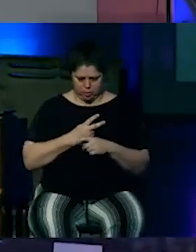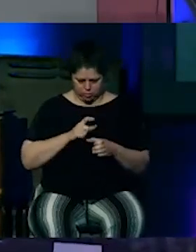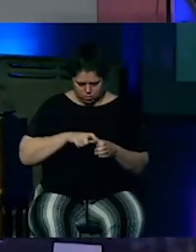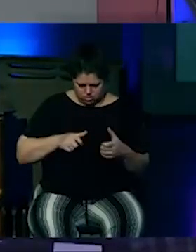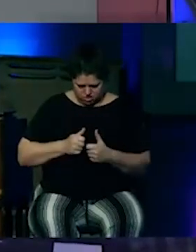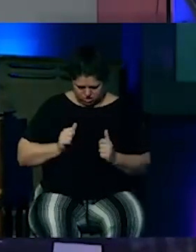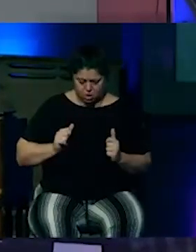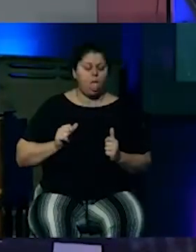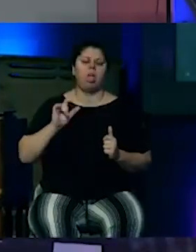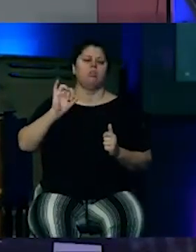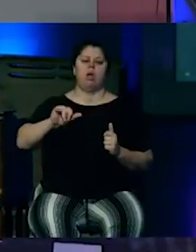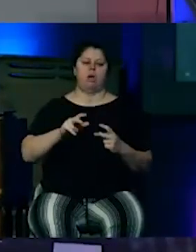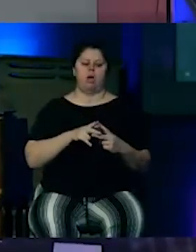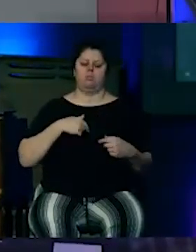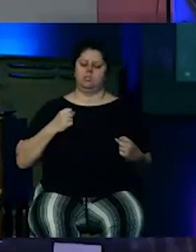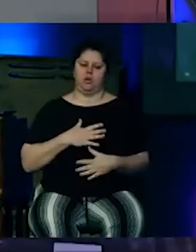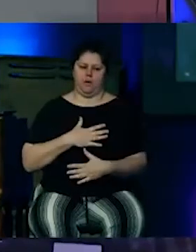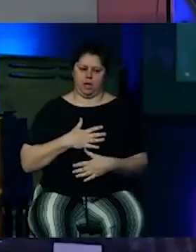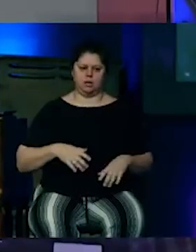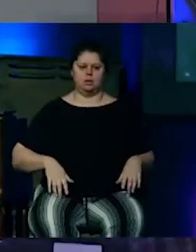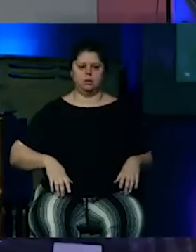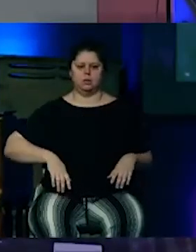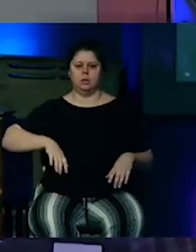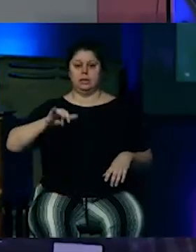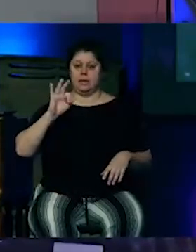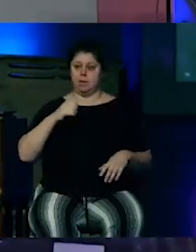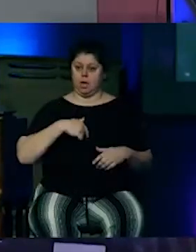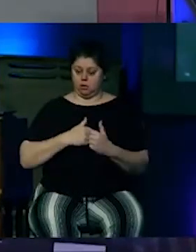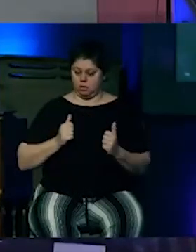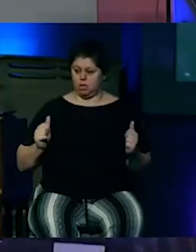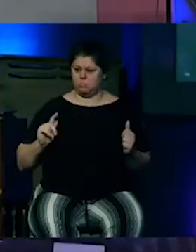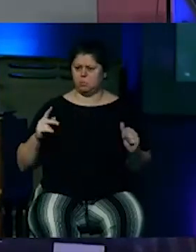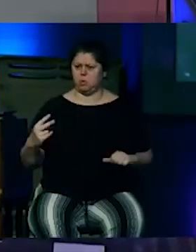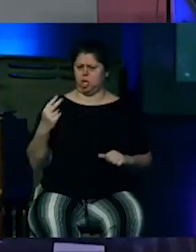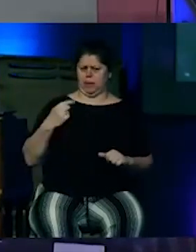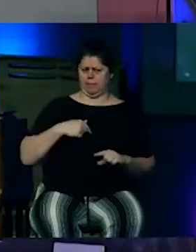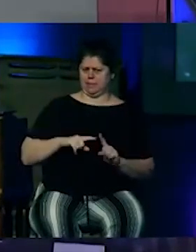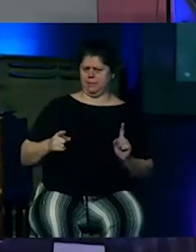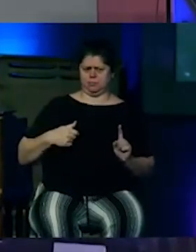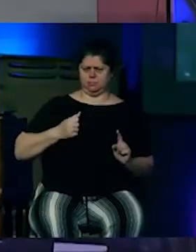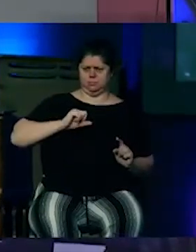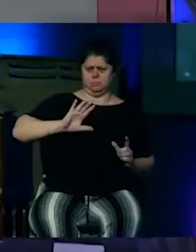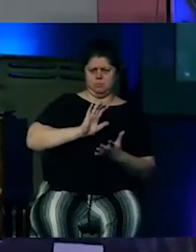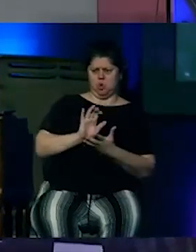was so afraid of, is that people would push me away, that they would look at me differently, and I wouldn't be the same person to them